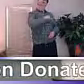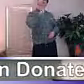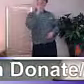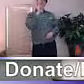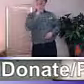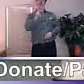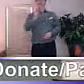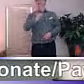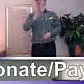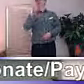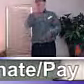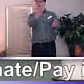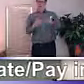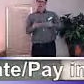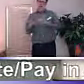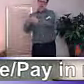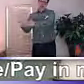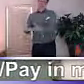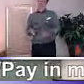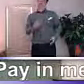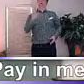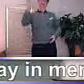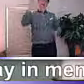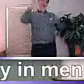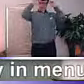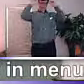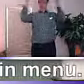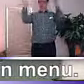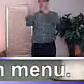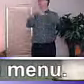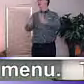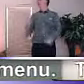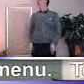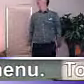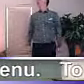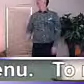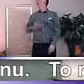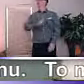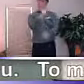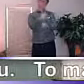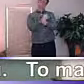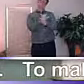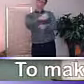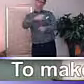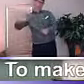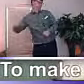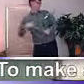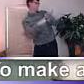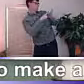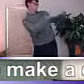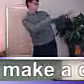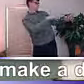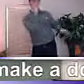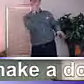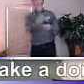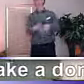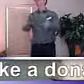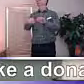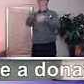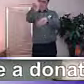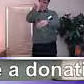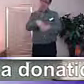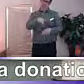each other and sharing that consciousness of that works in every situation. And so I